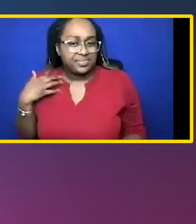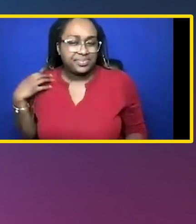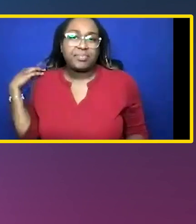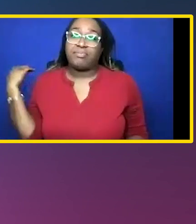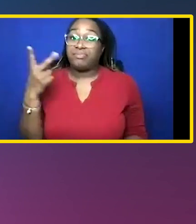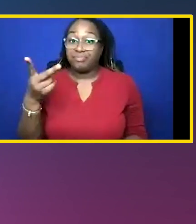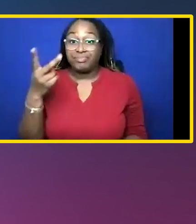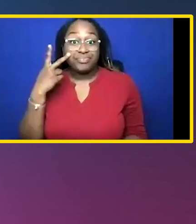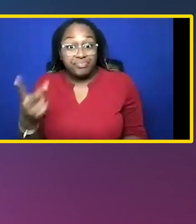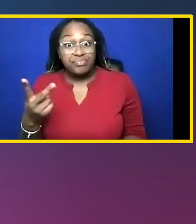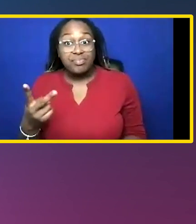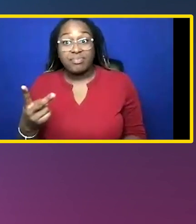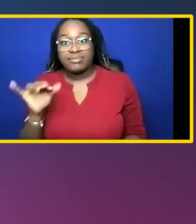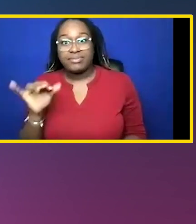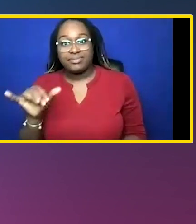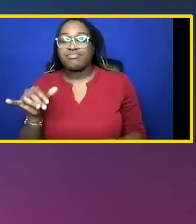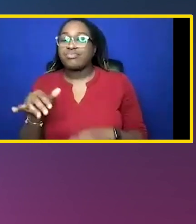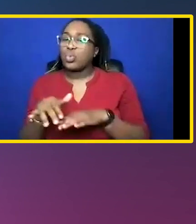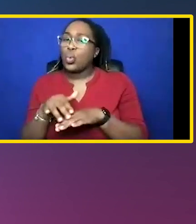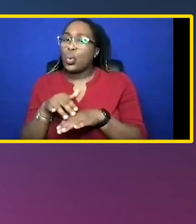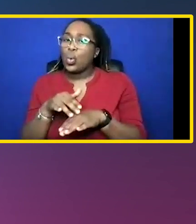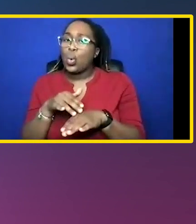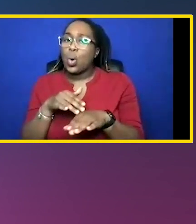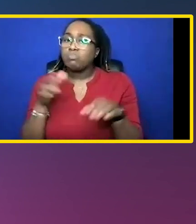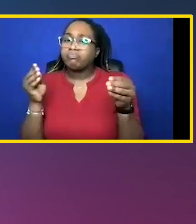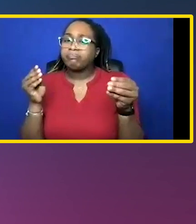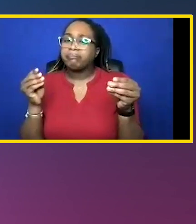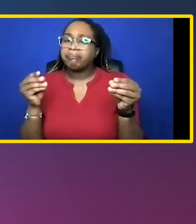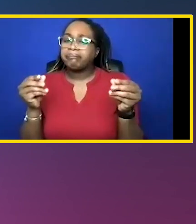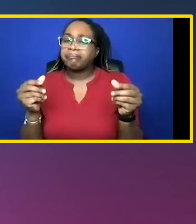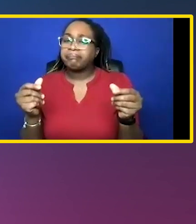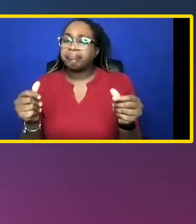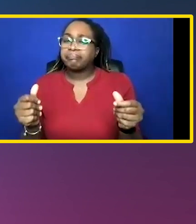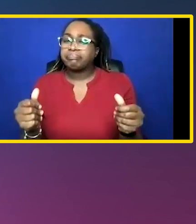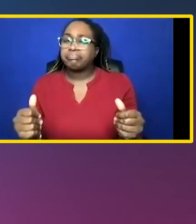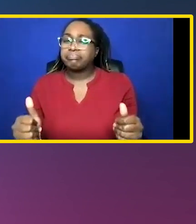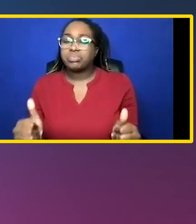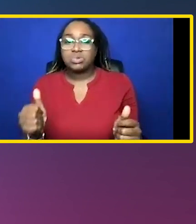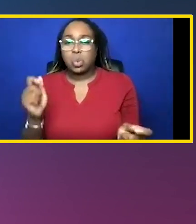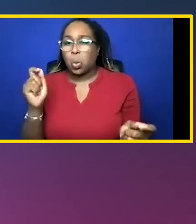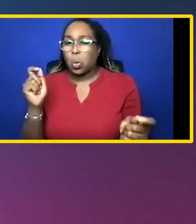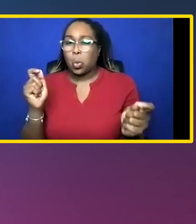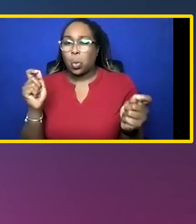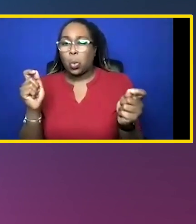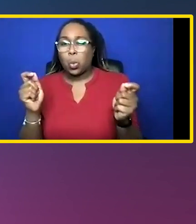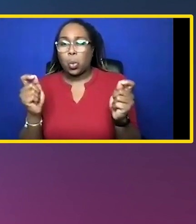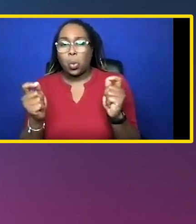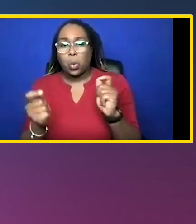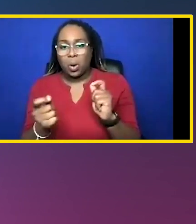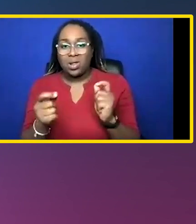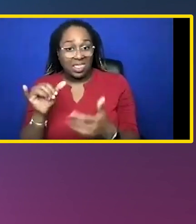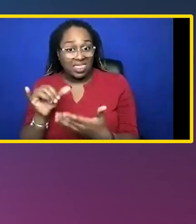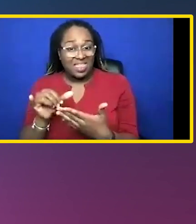have seen this kind of slow degradation and this or this slow movement towards